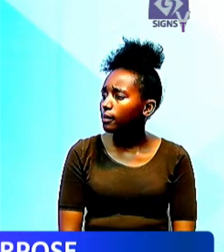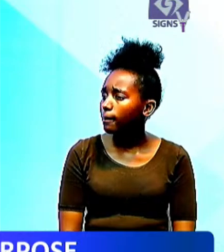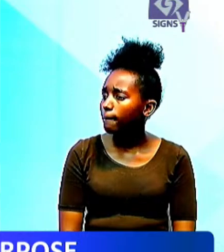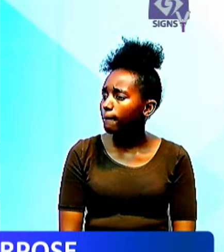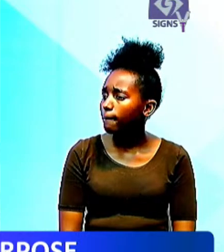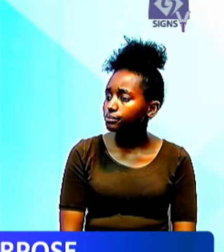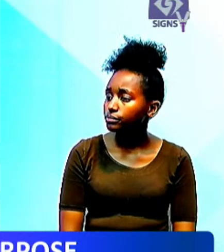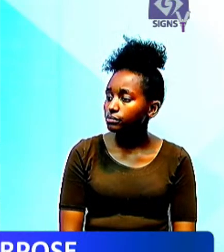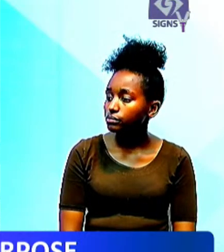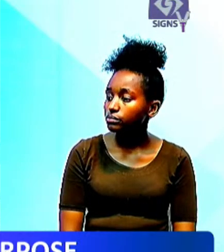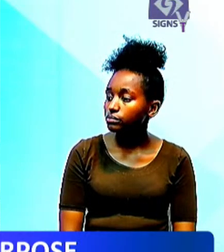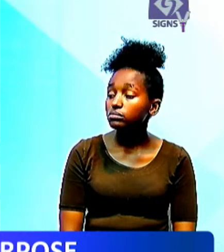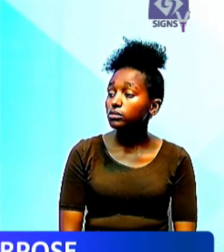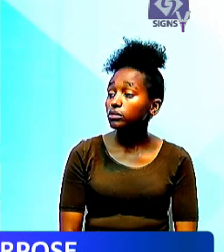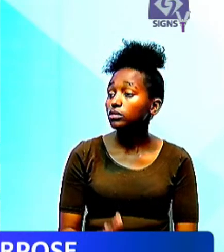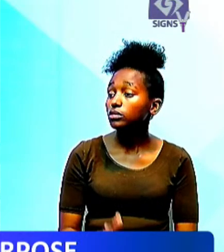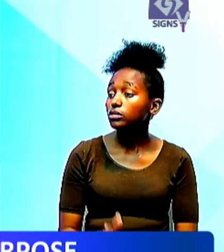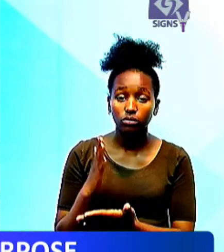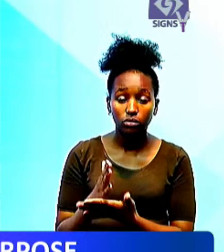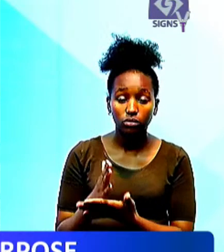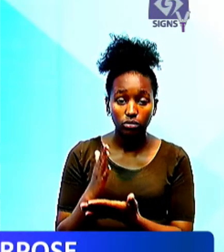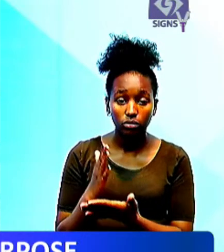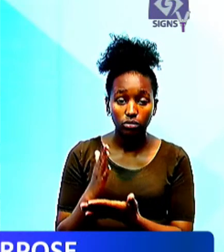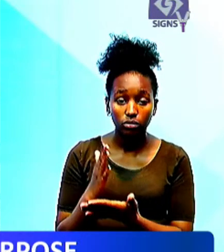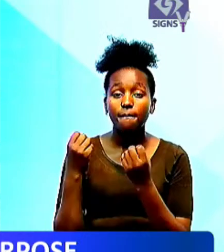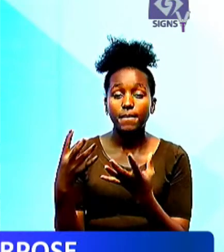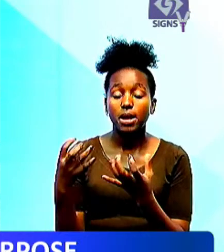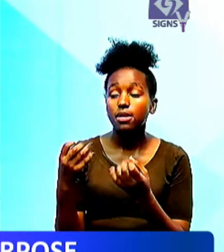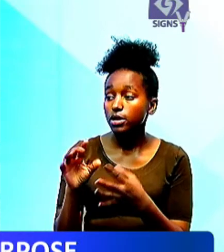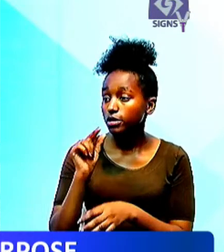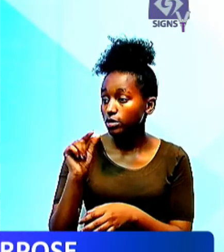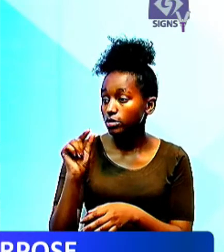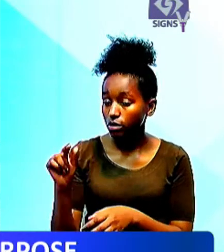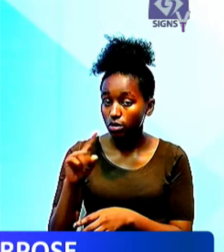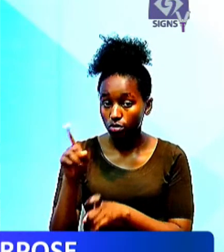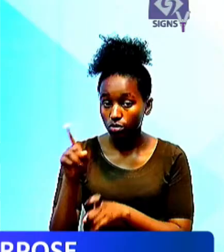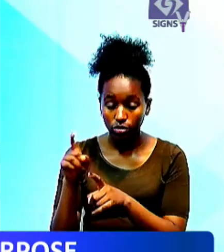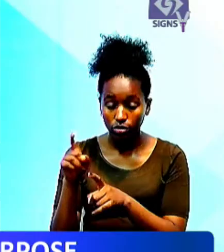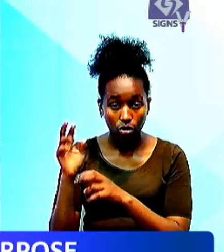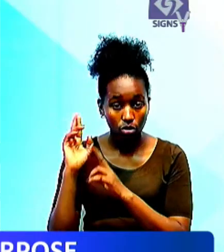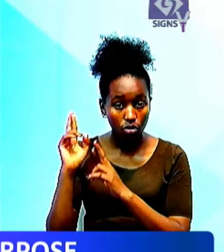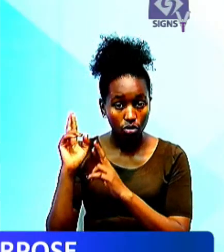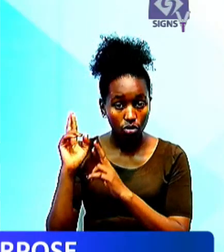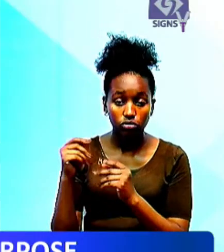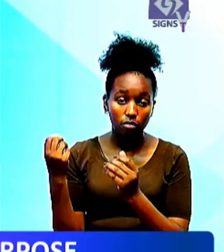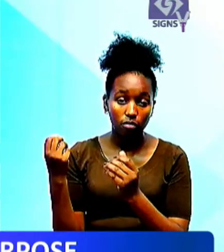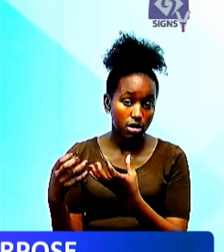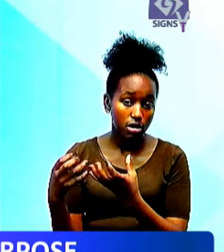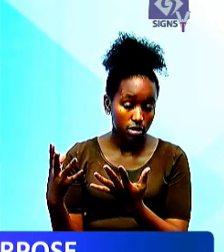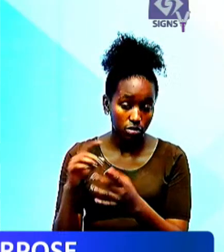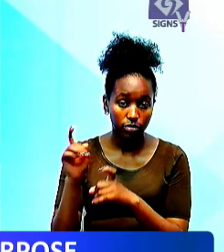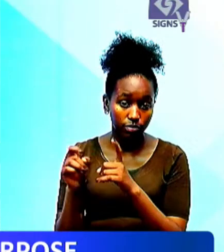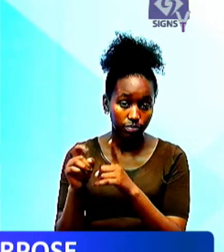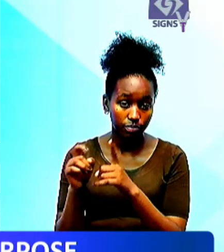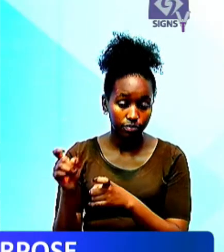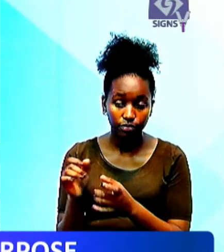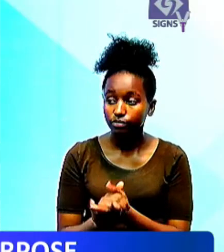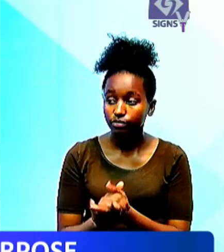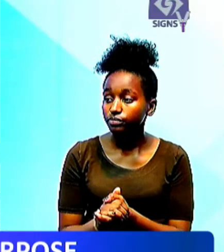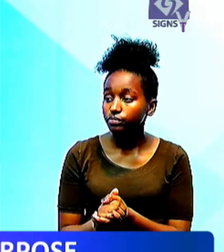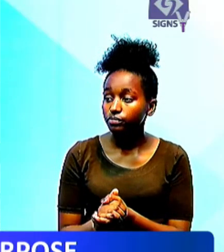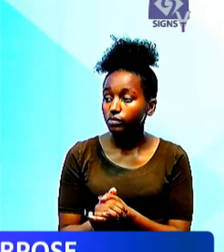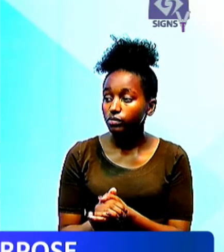Now, I have 1,001 small questions. Let's see if we can tackle all of them. You've spoken